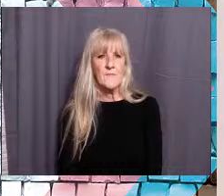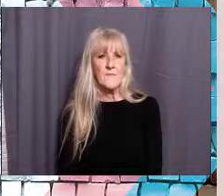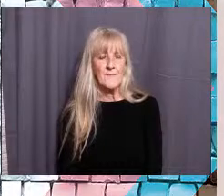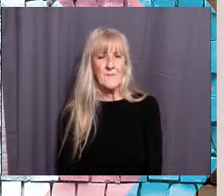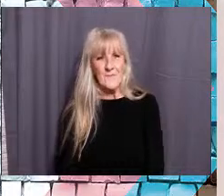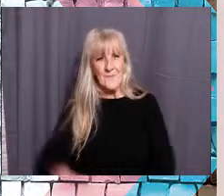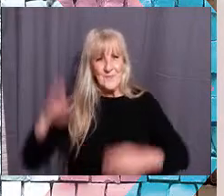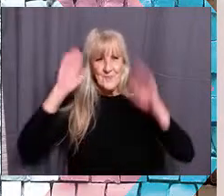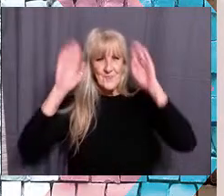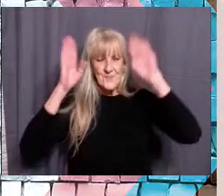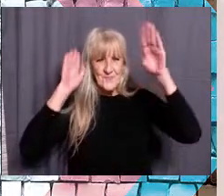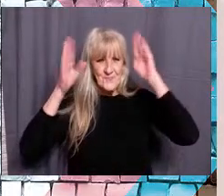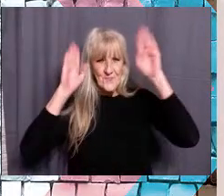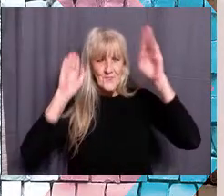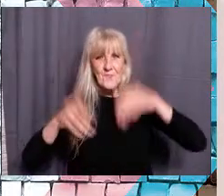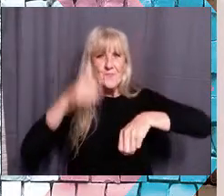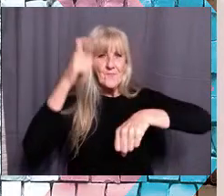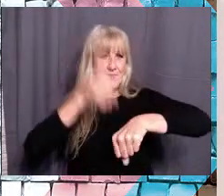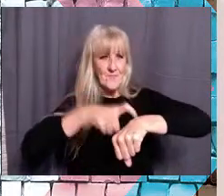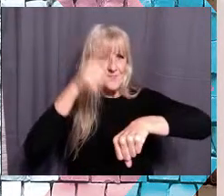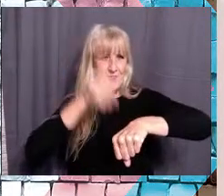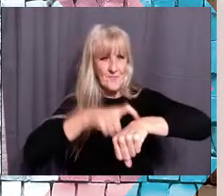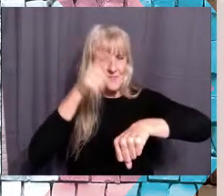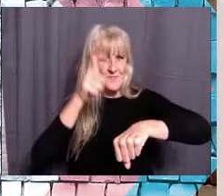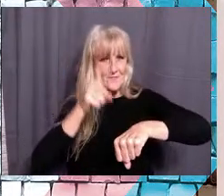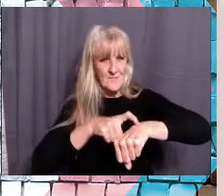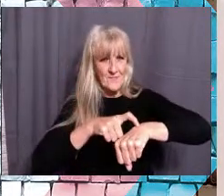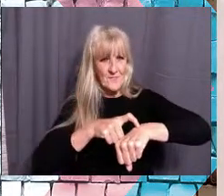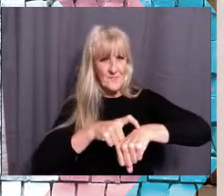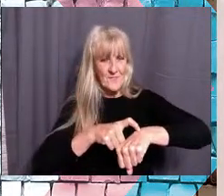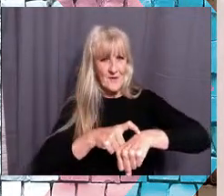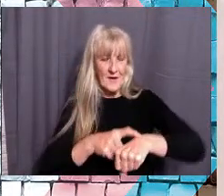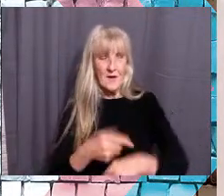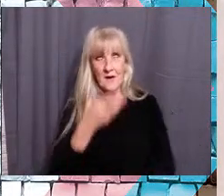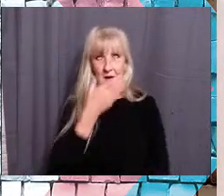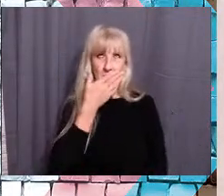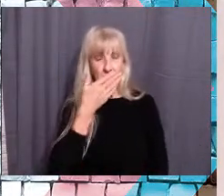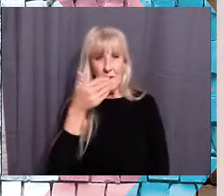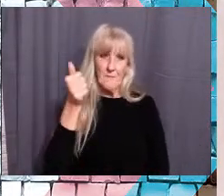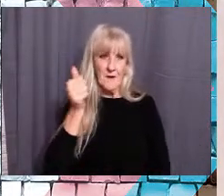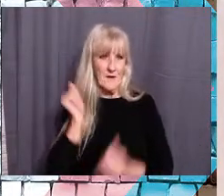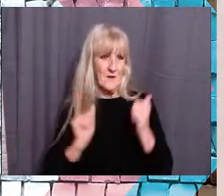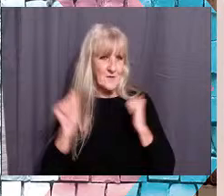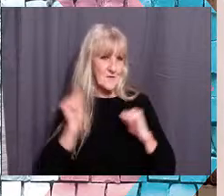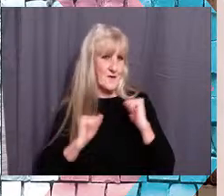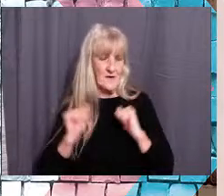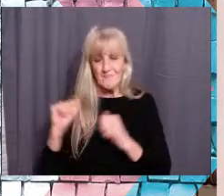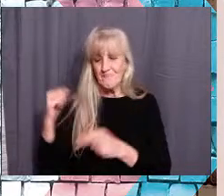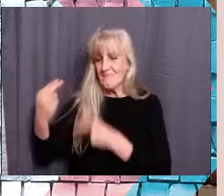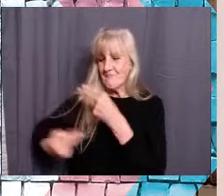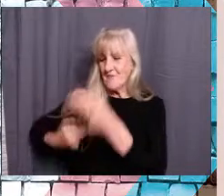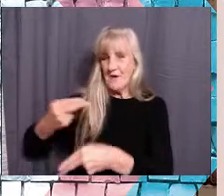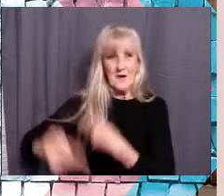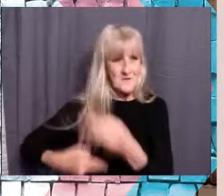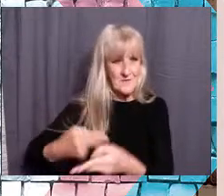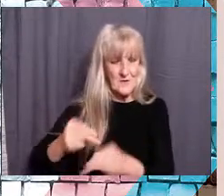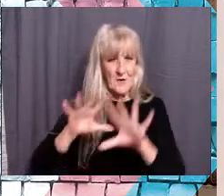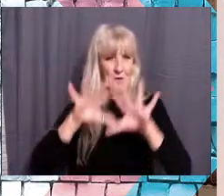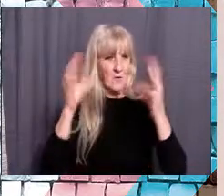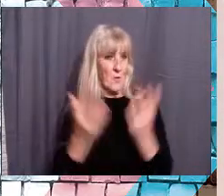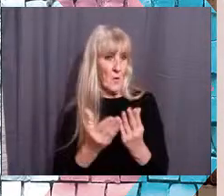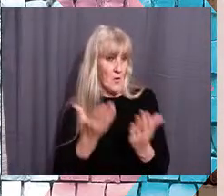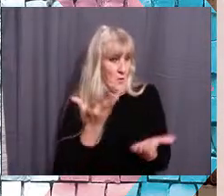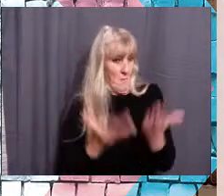All right, everyone, the time has come for the best entertainer in the history of the world, or maybe the worst. Depends